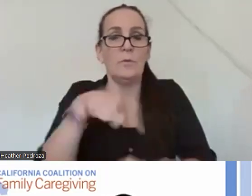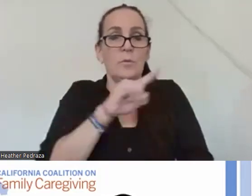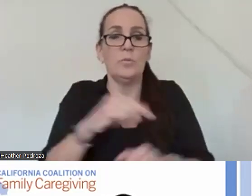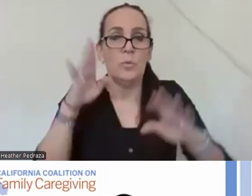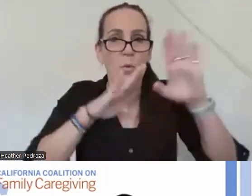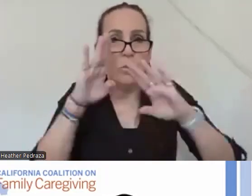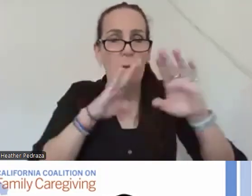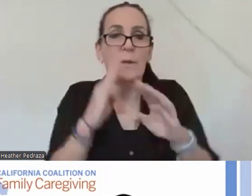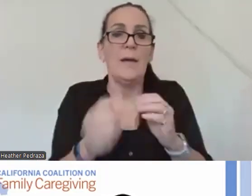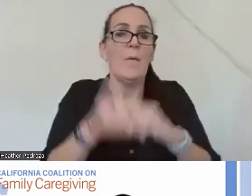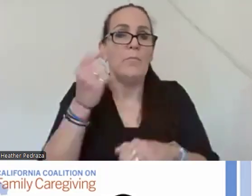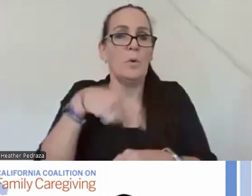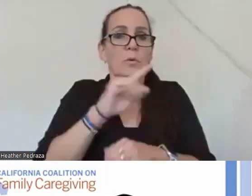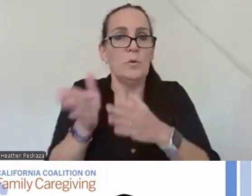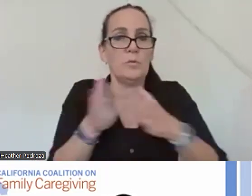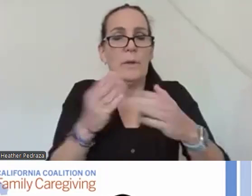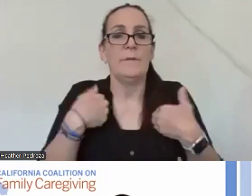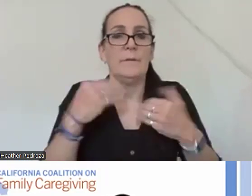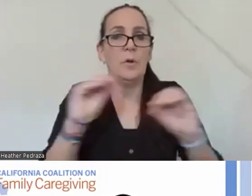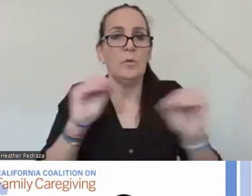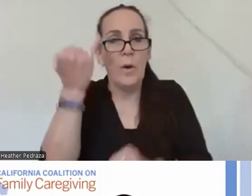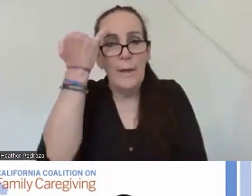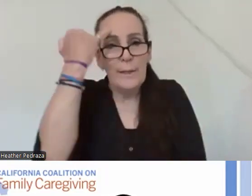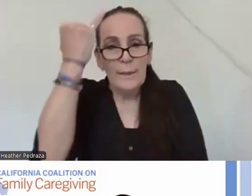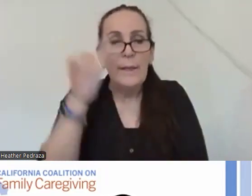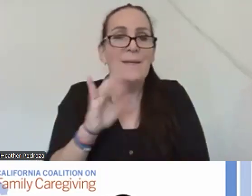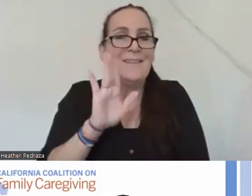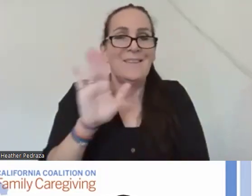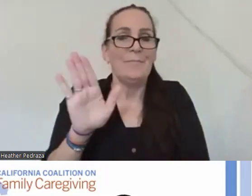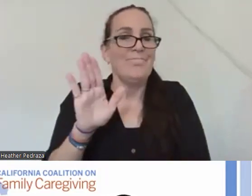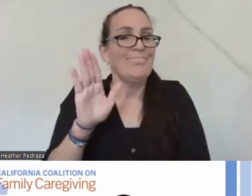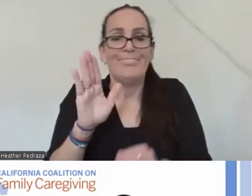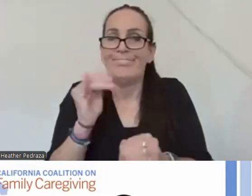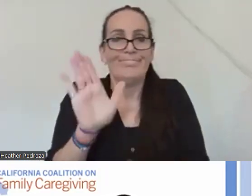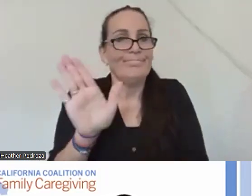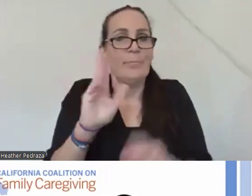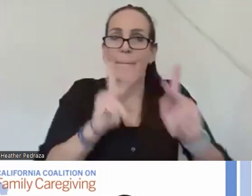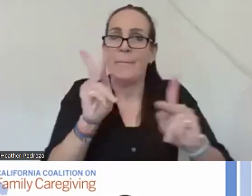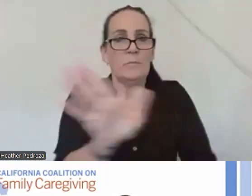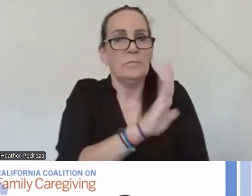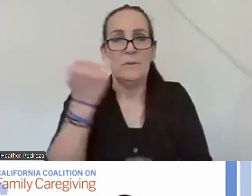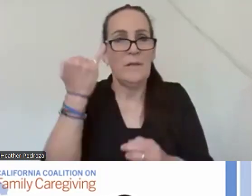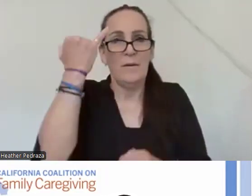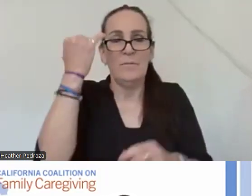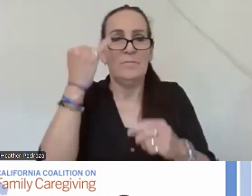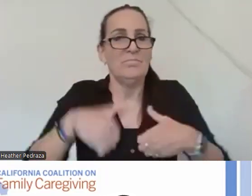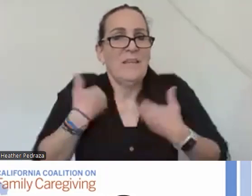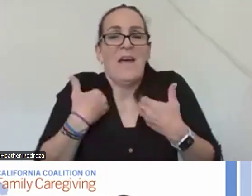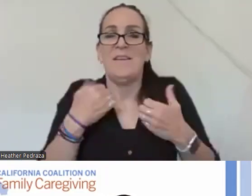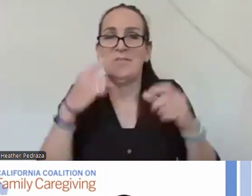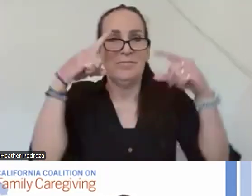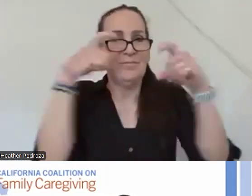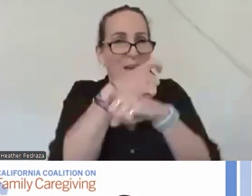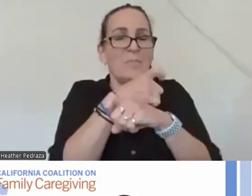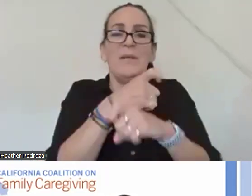plans have no idea how complicated the lives are of people with complex conditions and home and